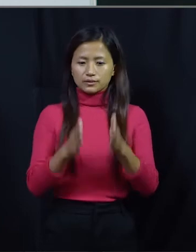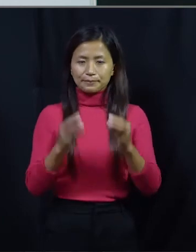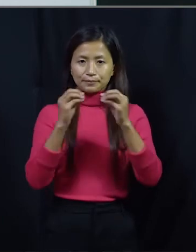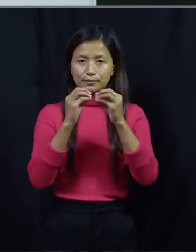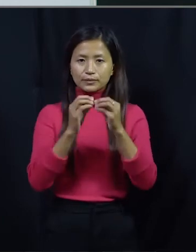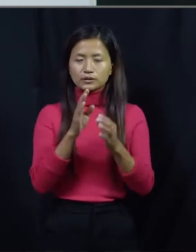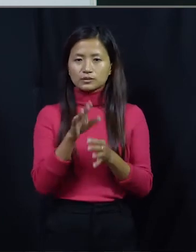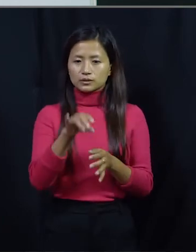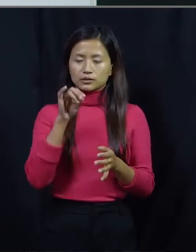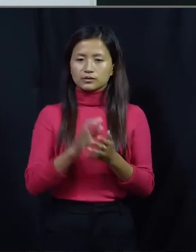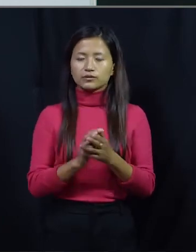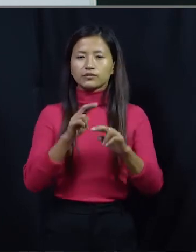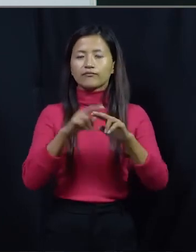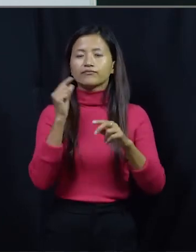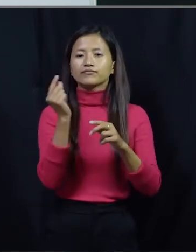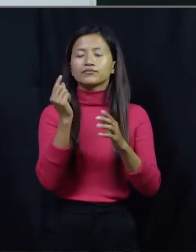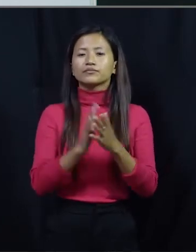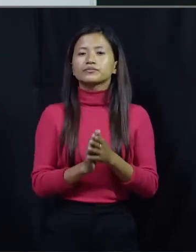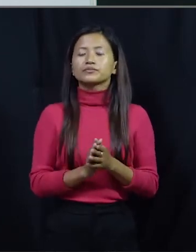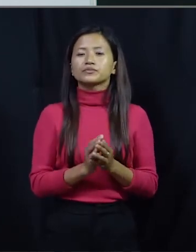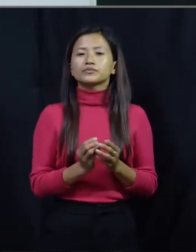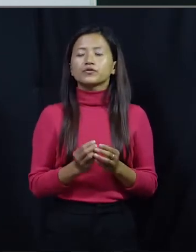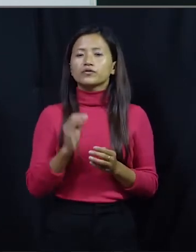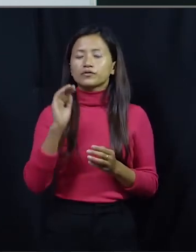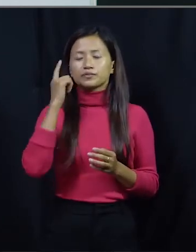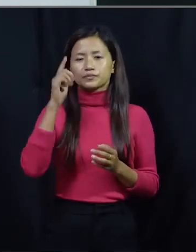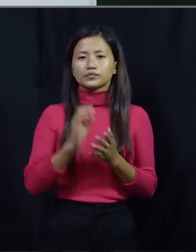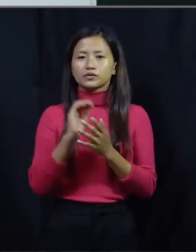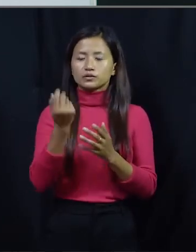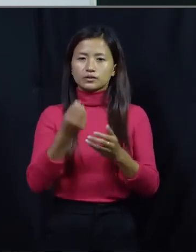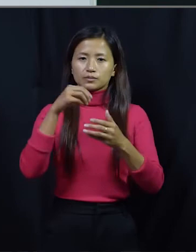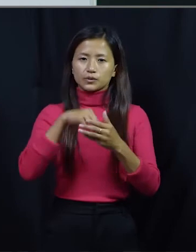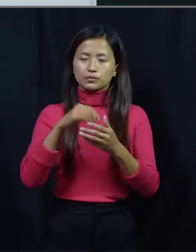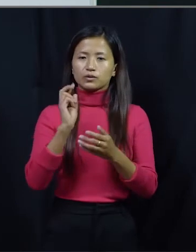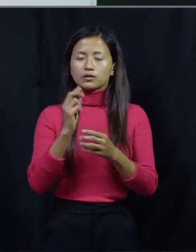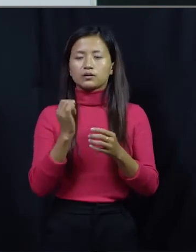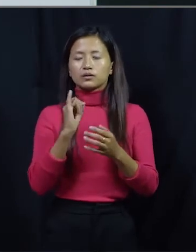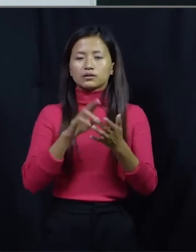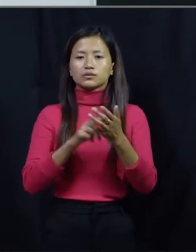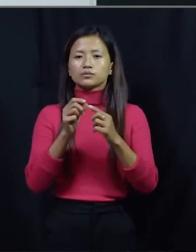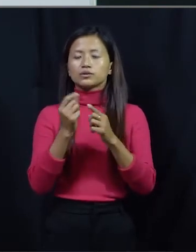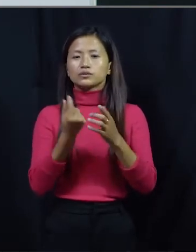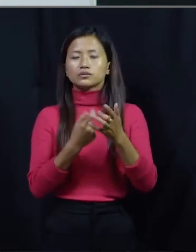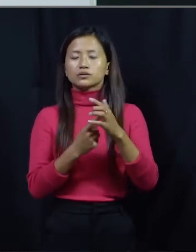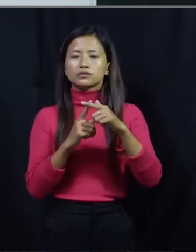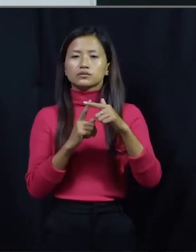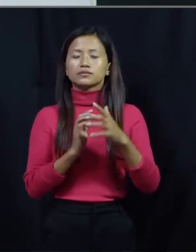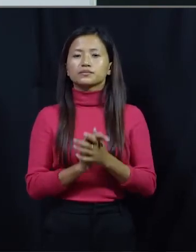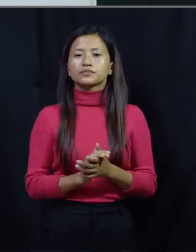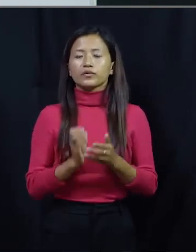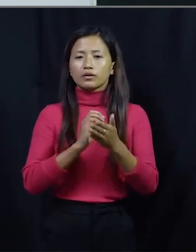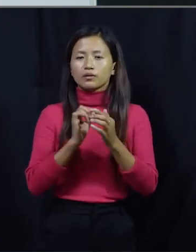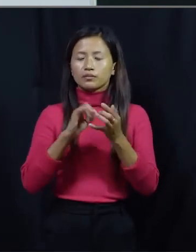the function. It should be a output for some input. Okay, so in questions we